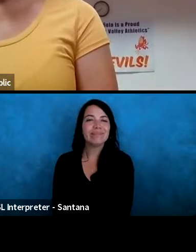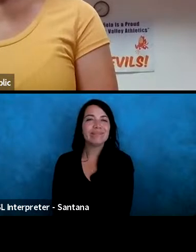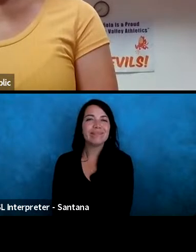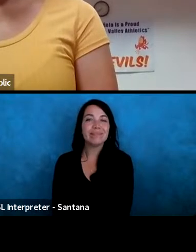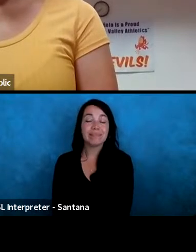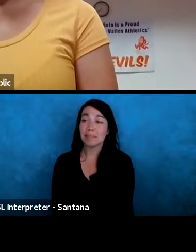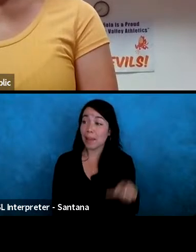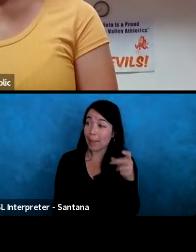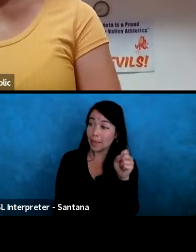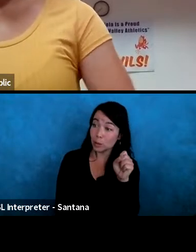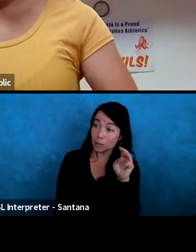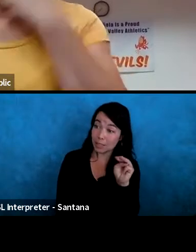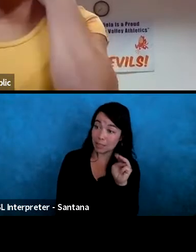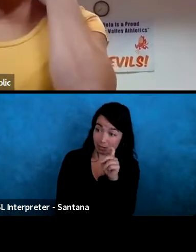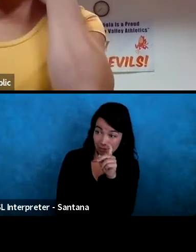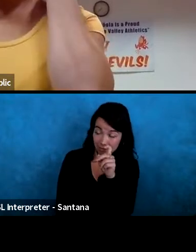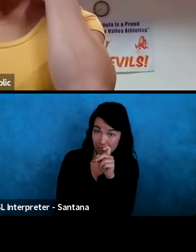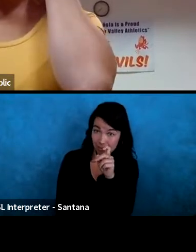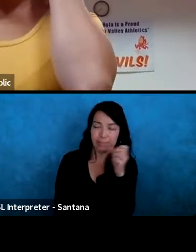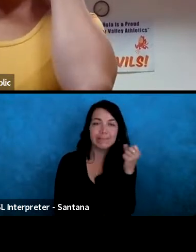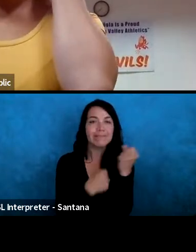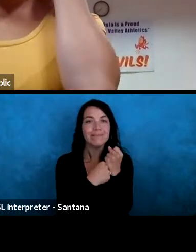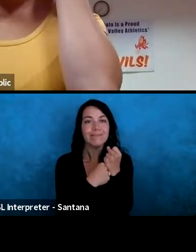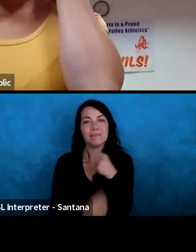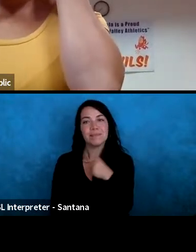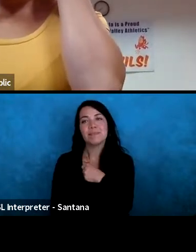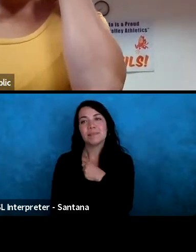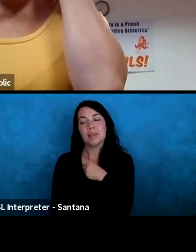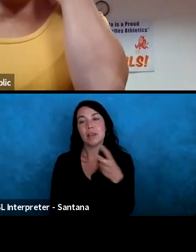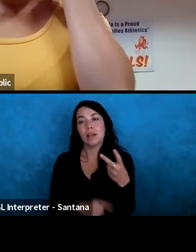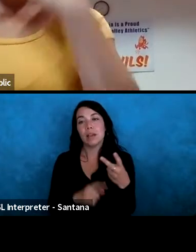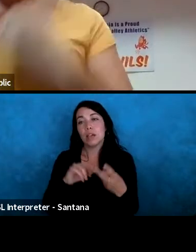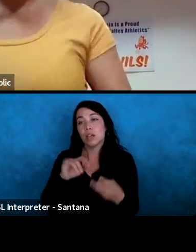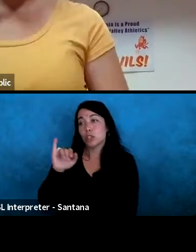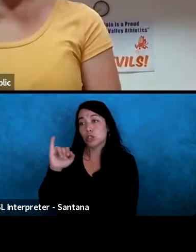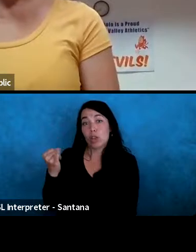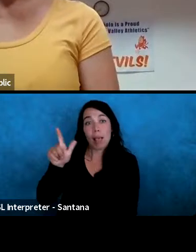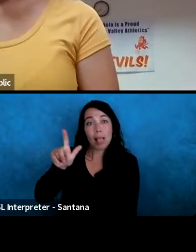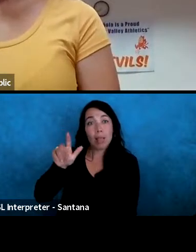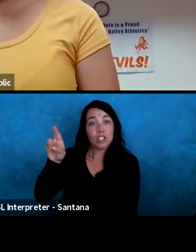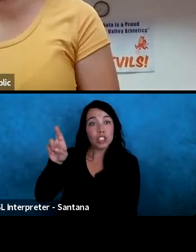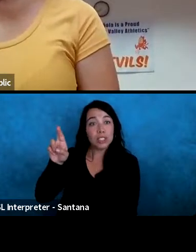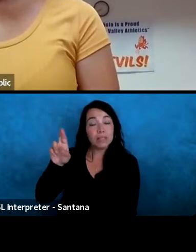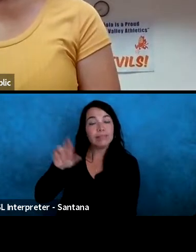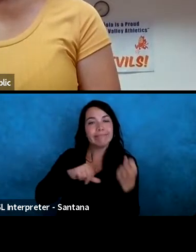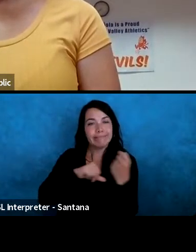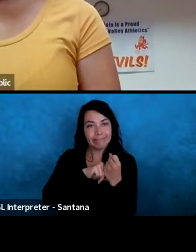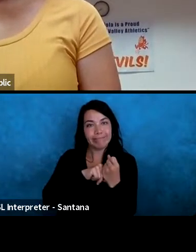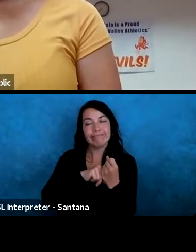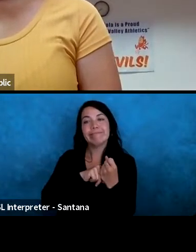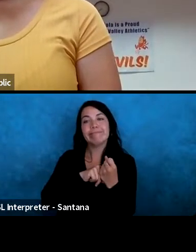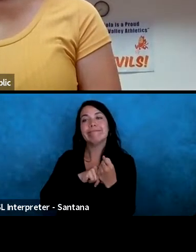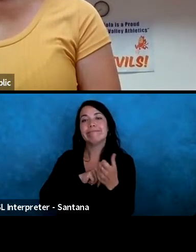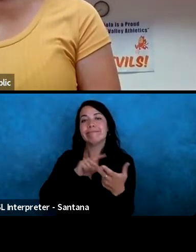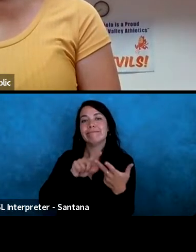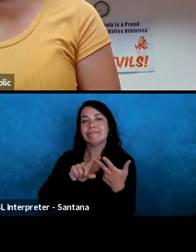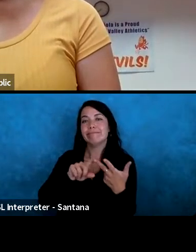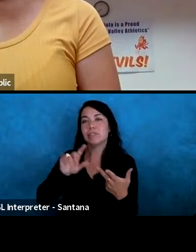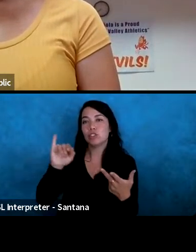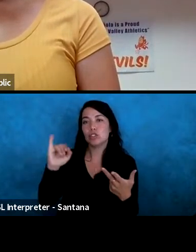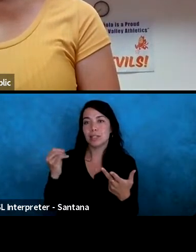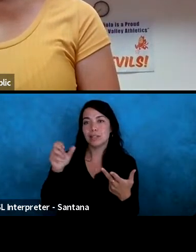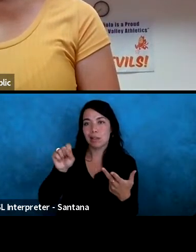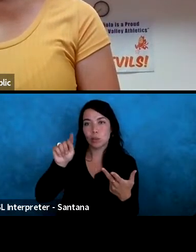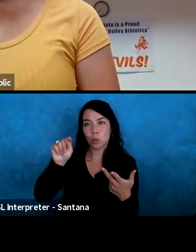Councillor Peggy Sue Martinez? In favor. Councillor John Elrichi? In favor. Councillor Justin